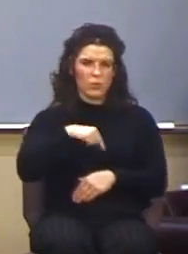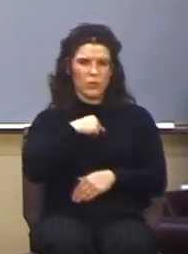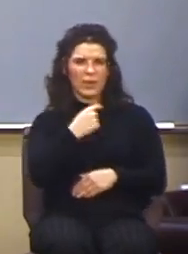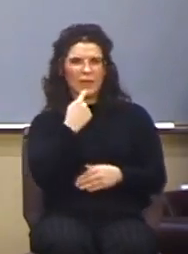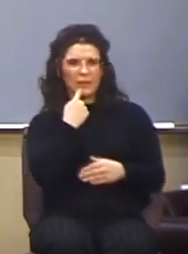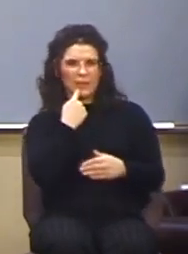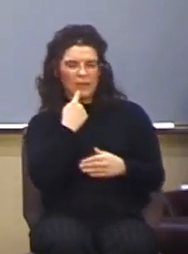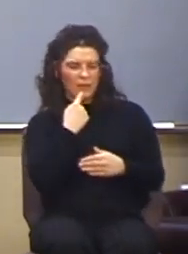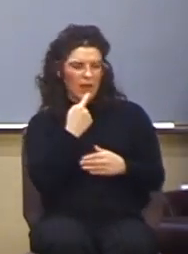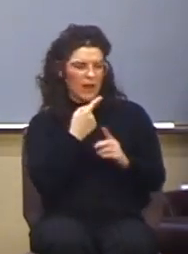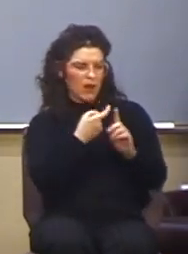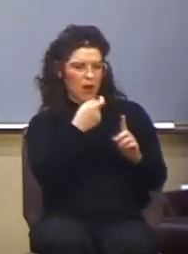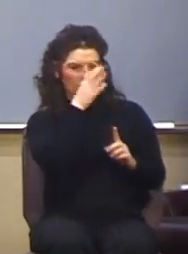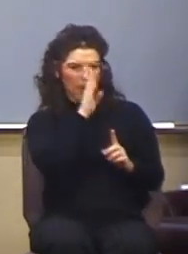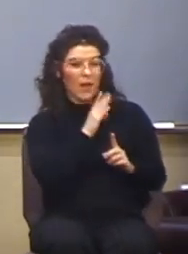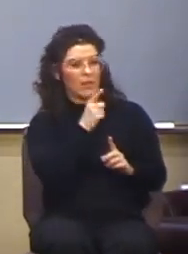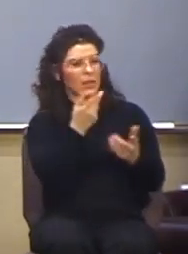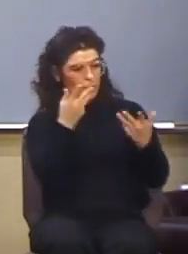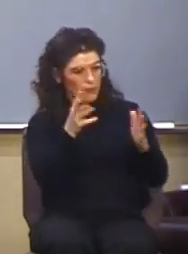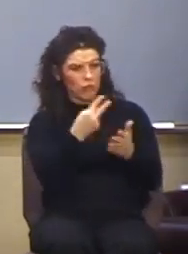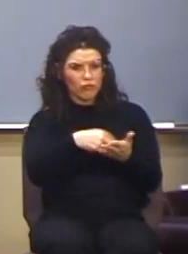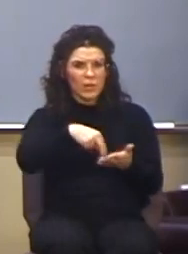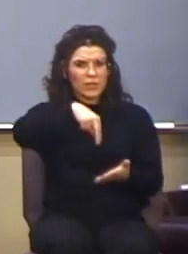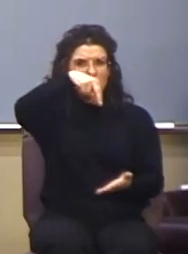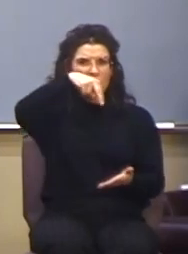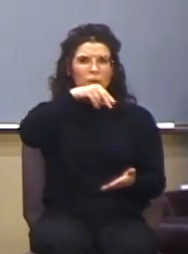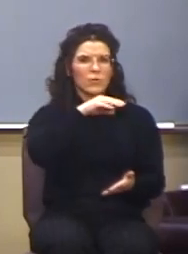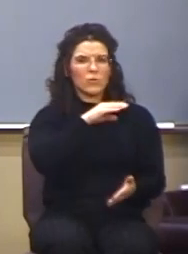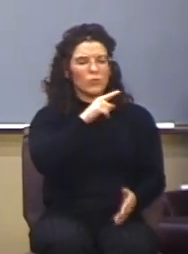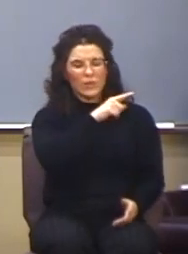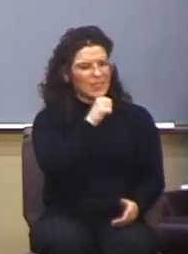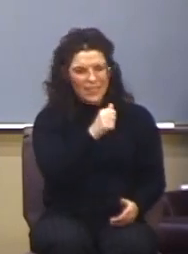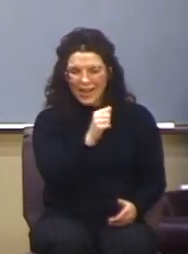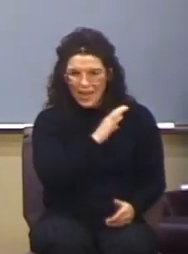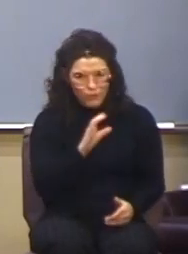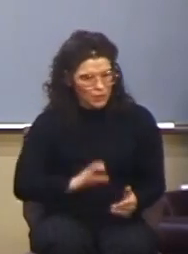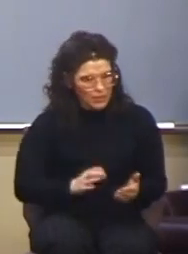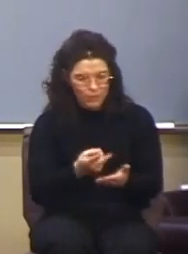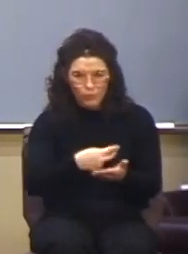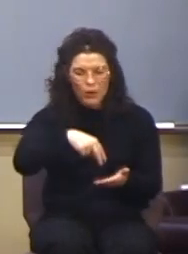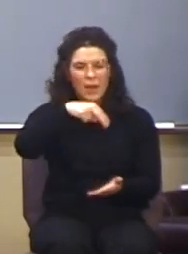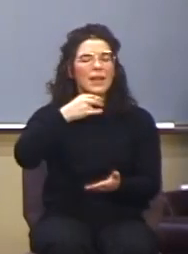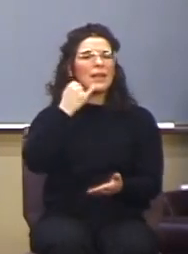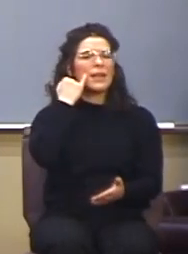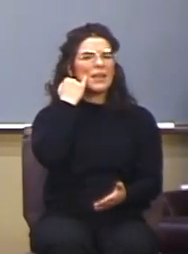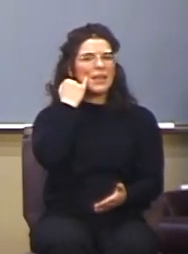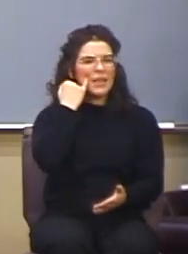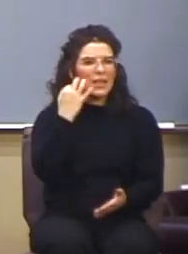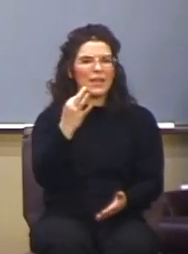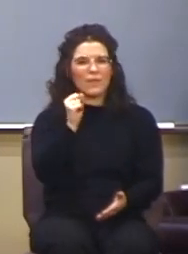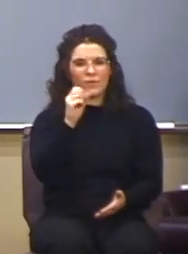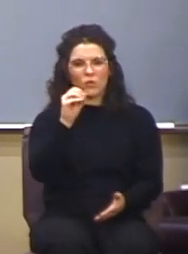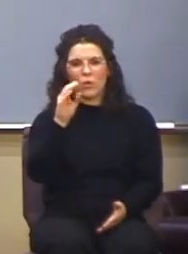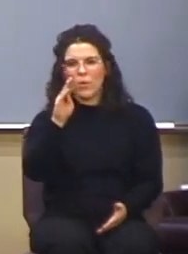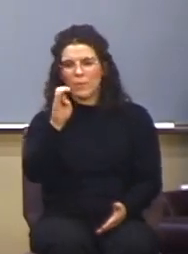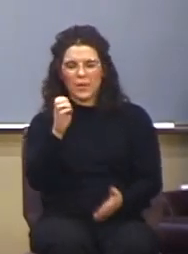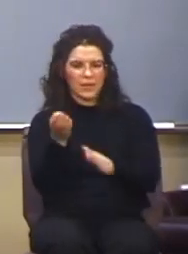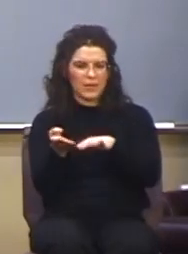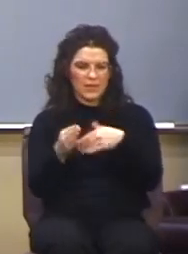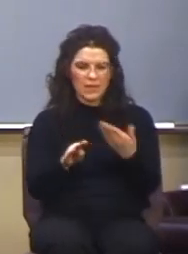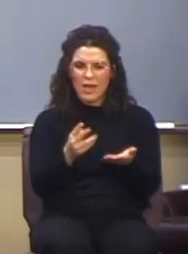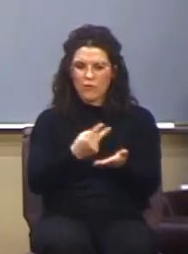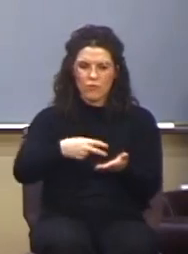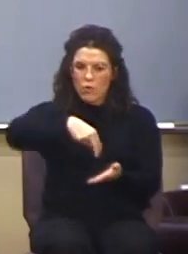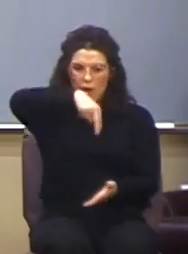that He raised up Christ, whom He raised not up, if so be that the dead rise not. For if the dead